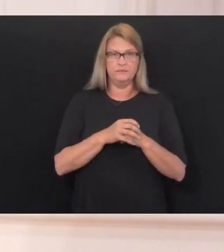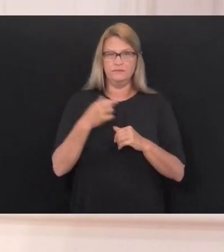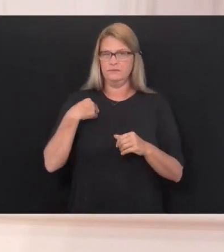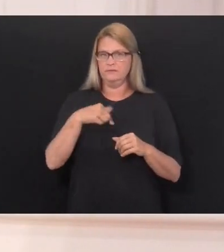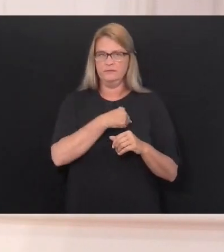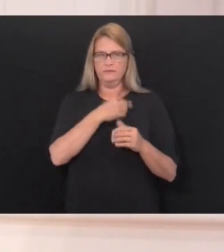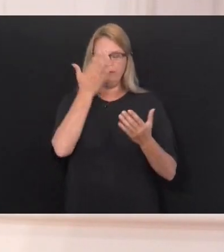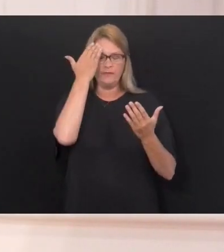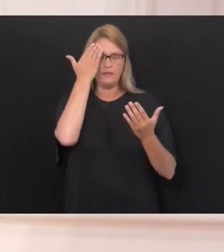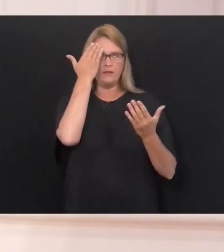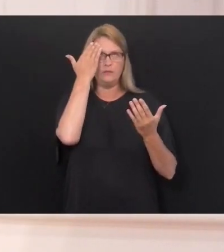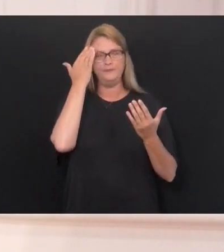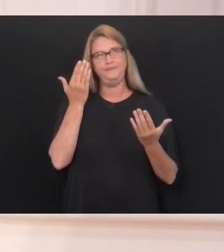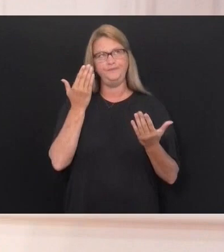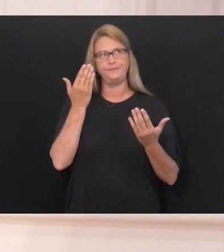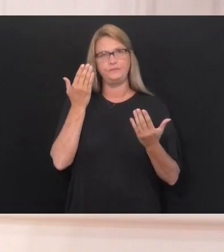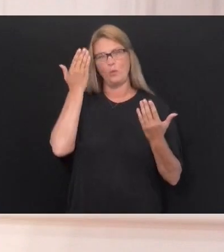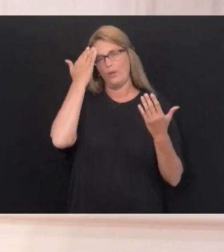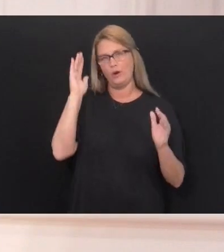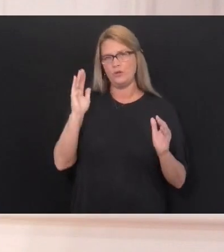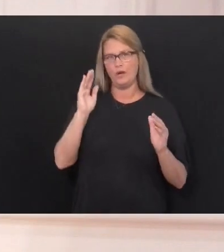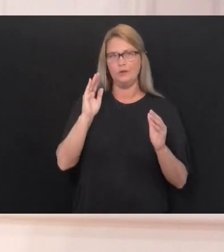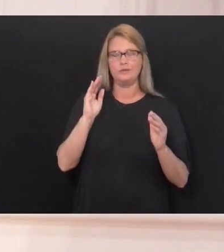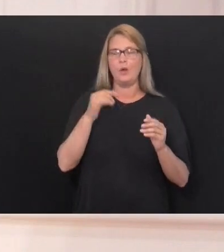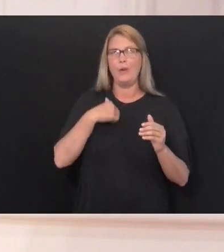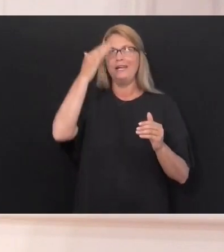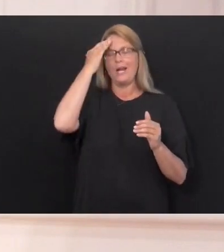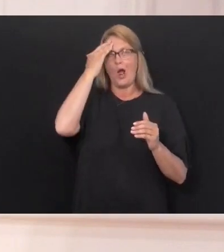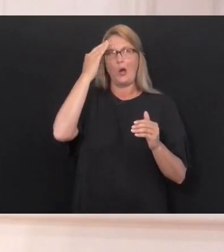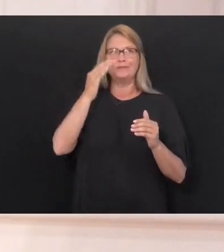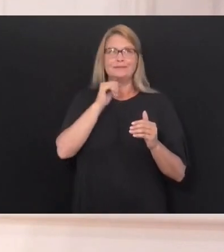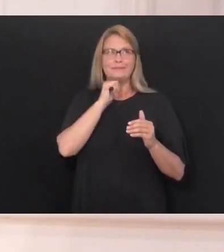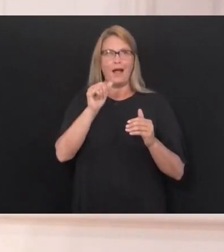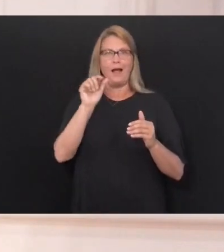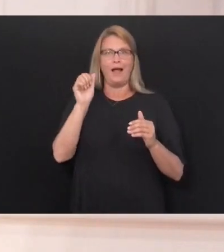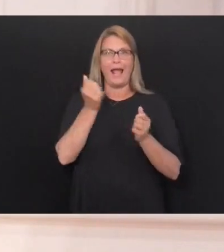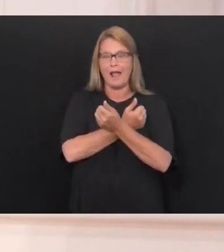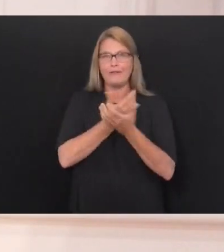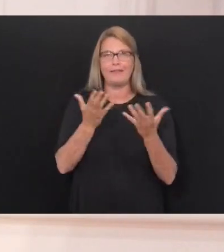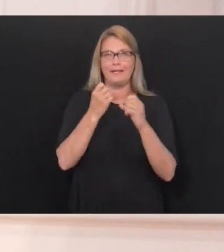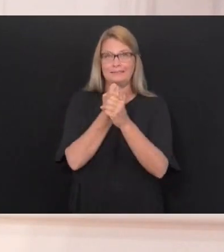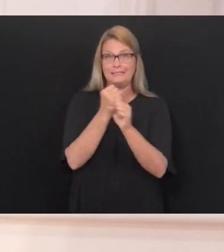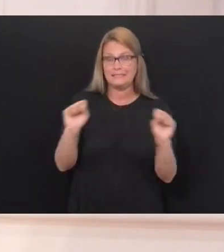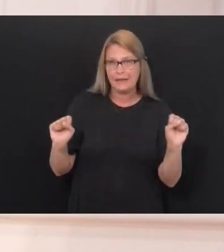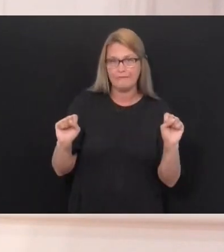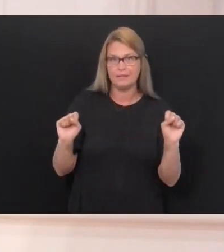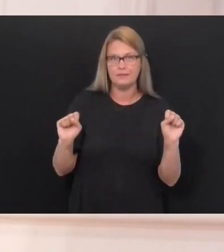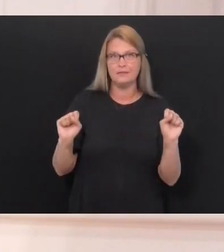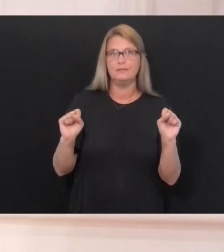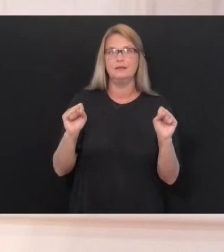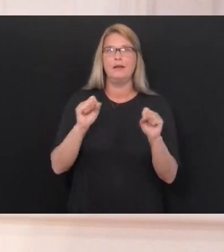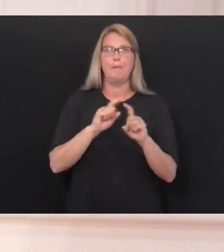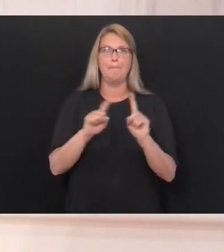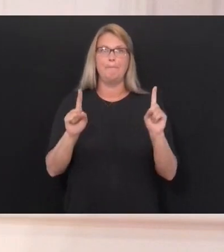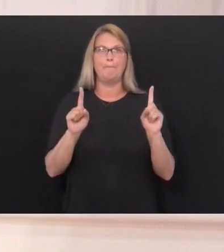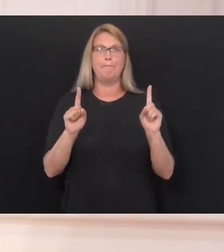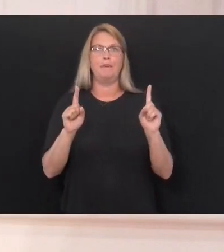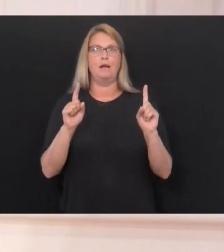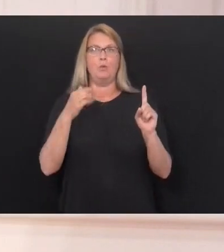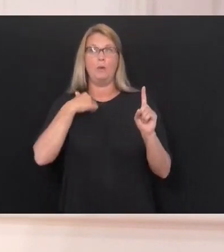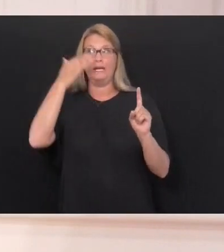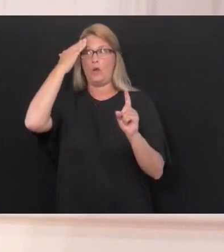our kids and to our communities and everything. Absolutely, we've got to have a plan. And we're all very, very hopeful